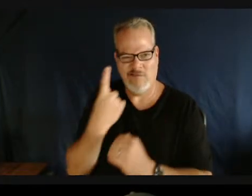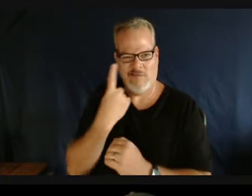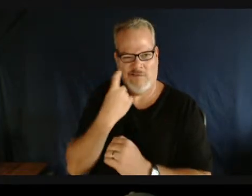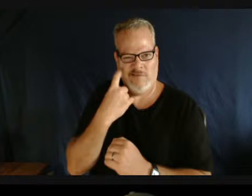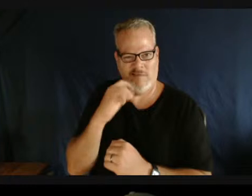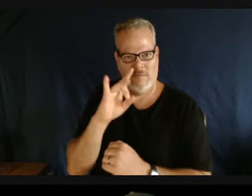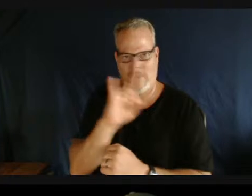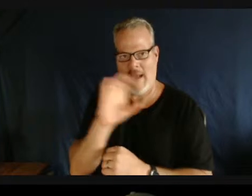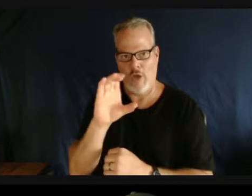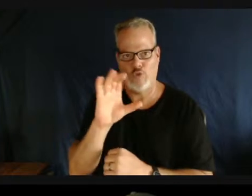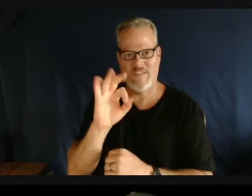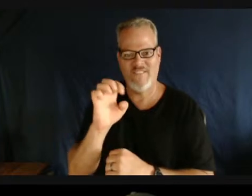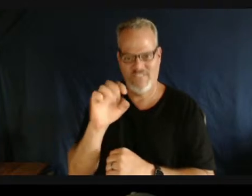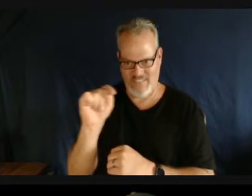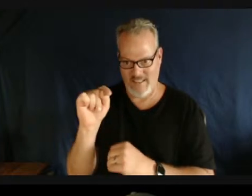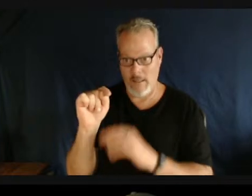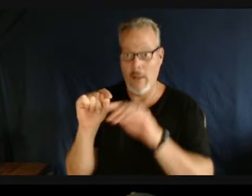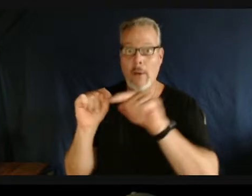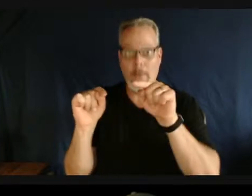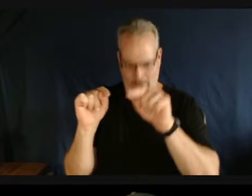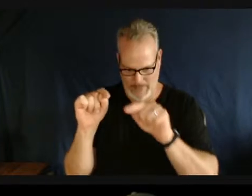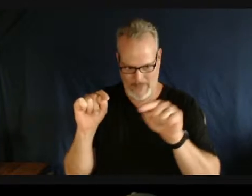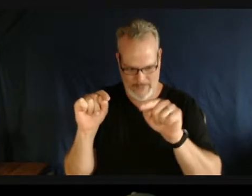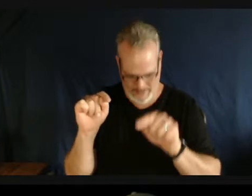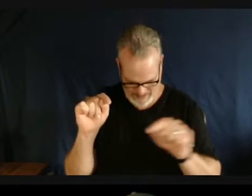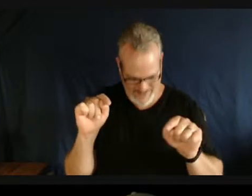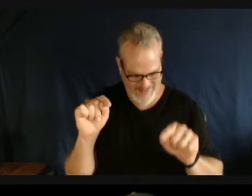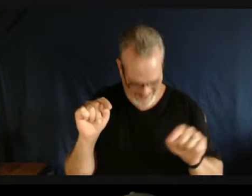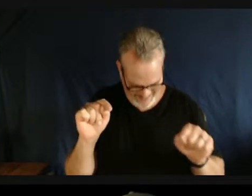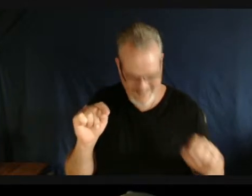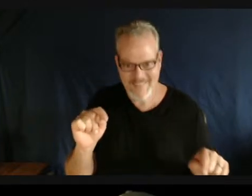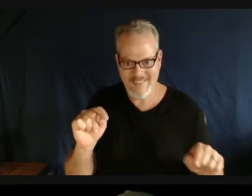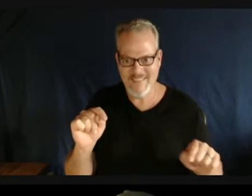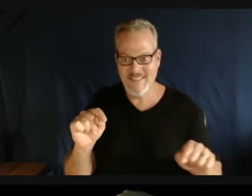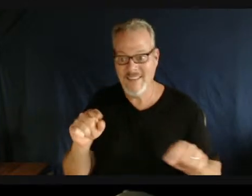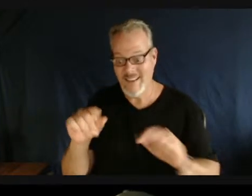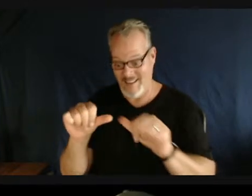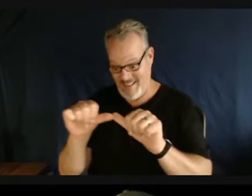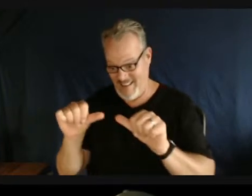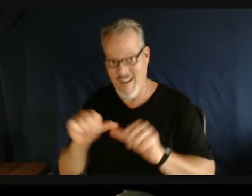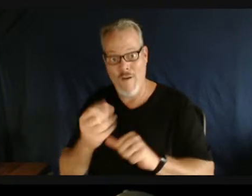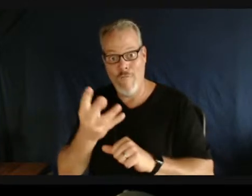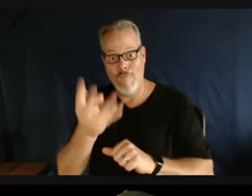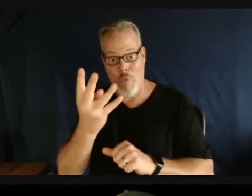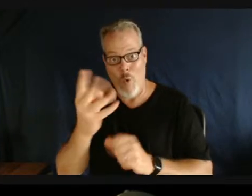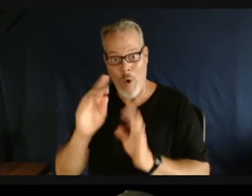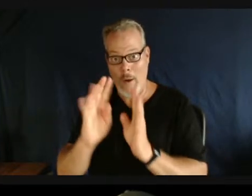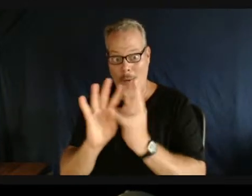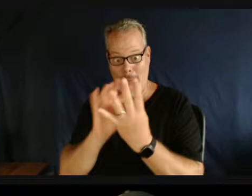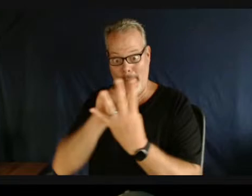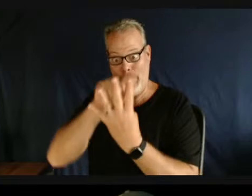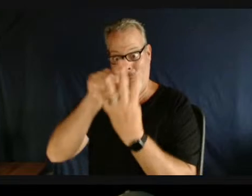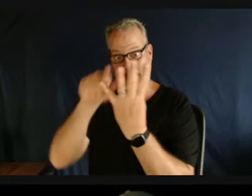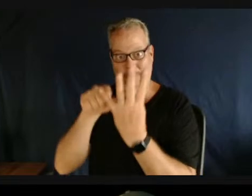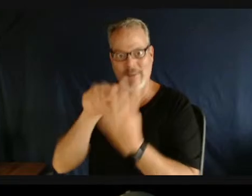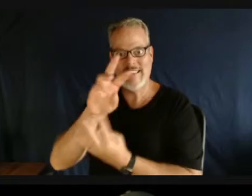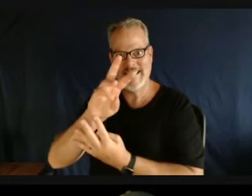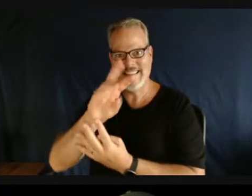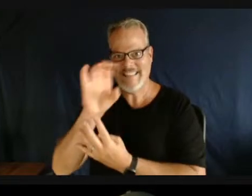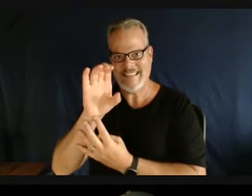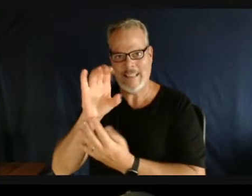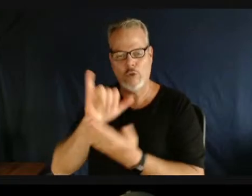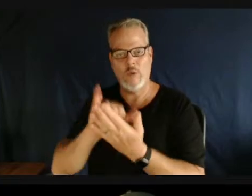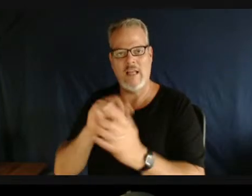larger than all the ones prior to it over here. This set is all the 600 footers grouping from episode